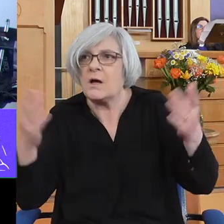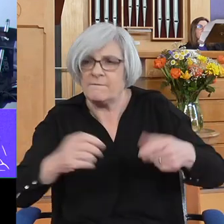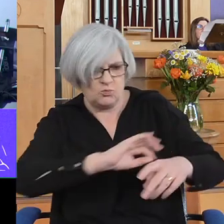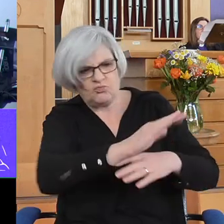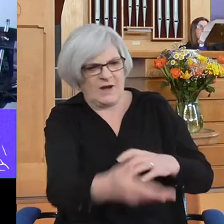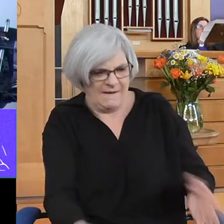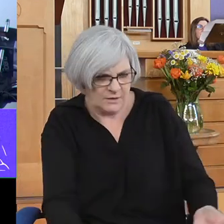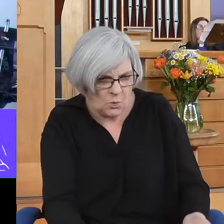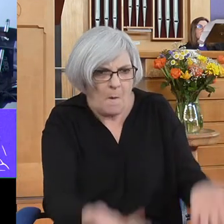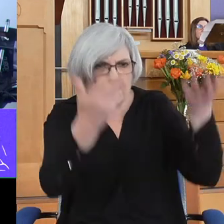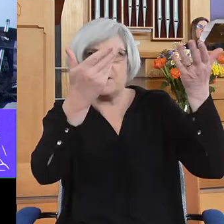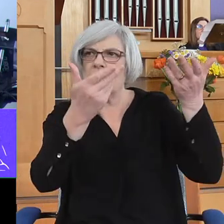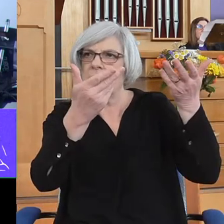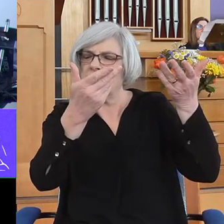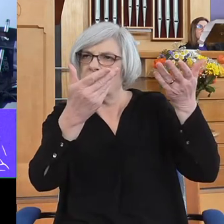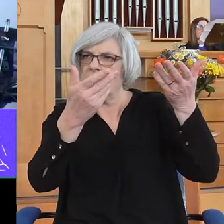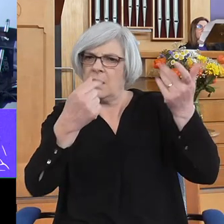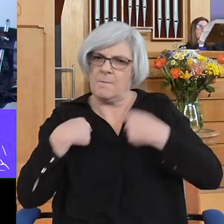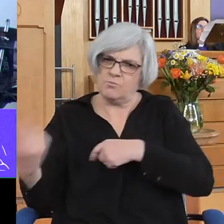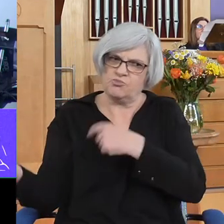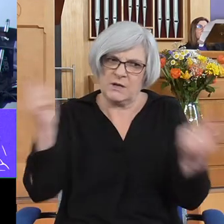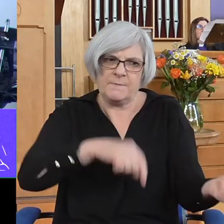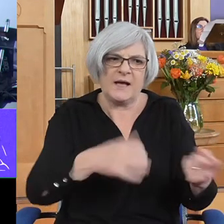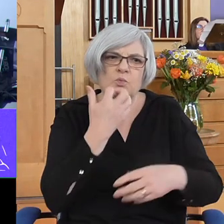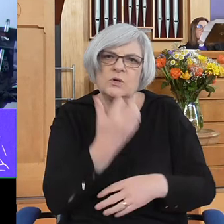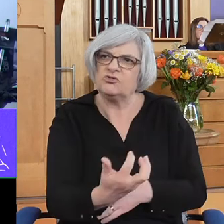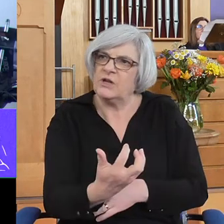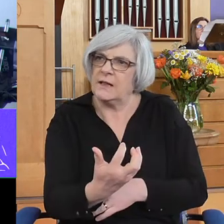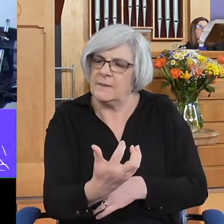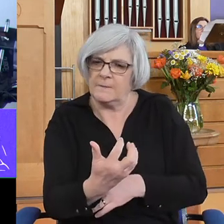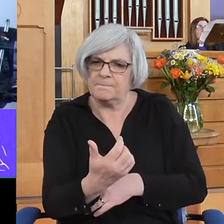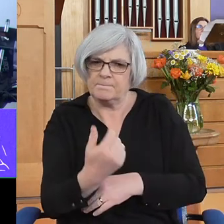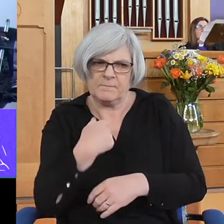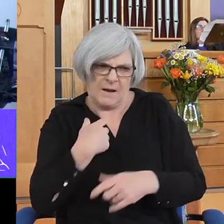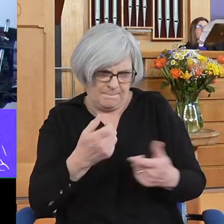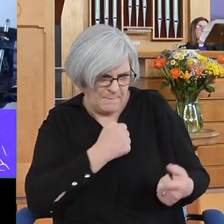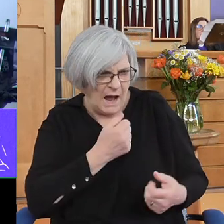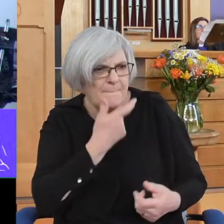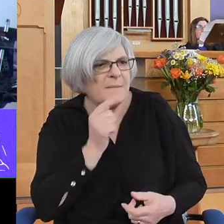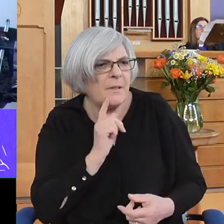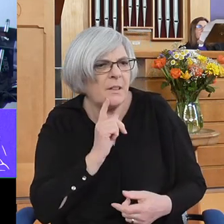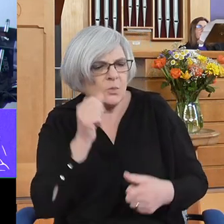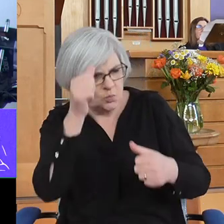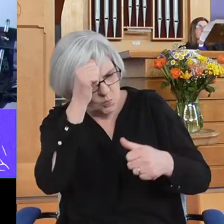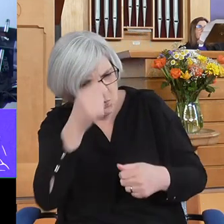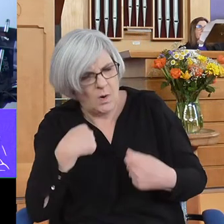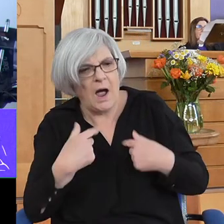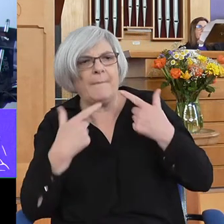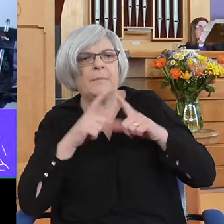them. I will bring you back to the land of Israel. Then you, my people, will know that I am the Lord